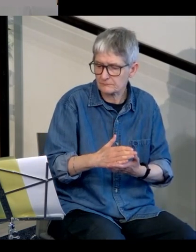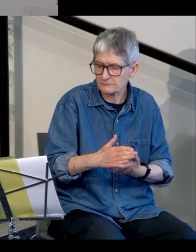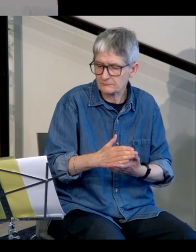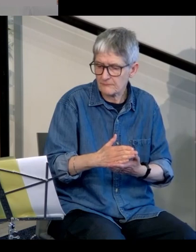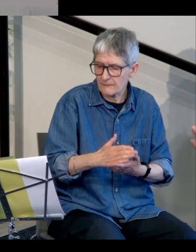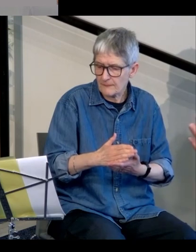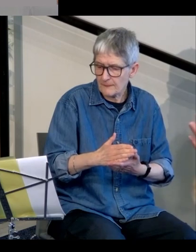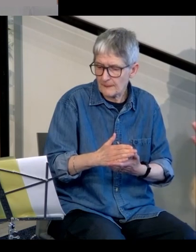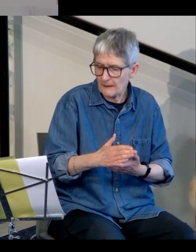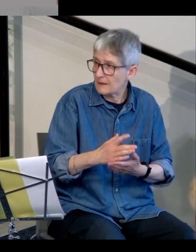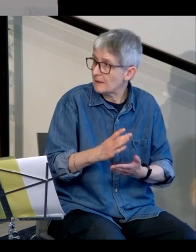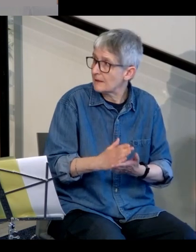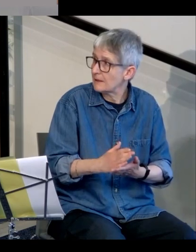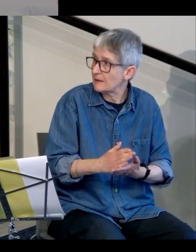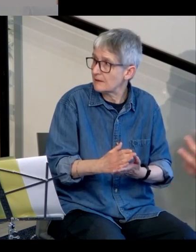believe, so I